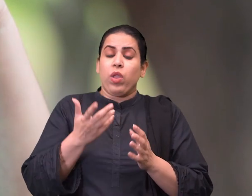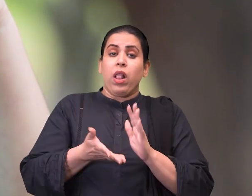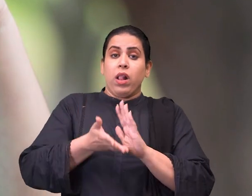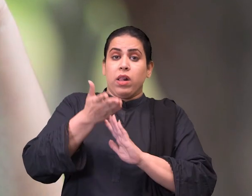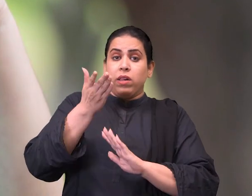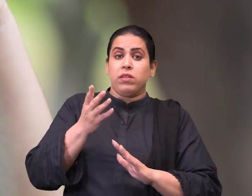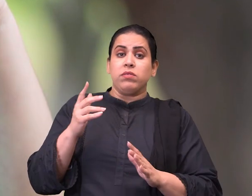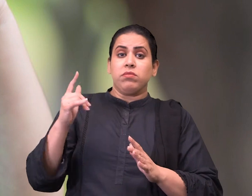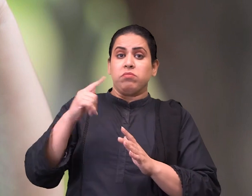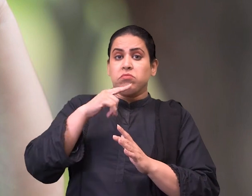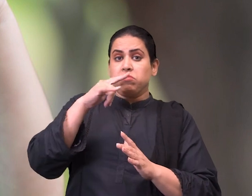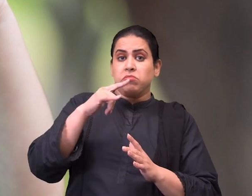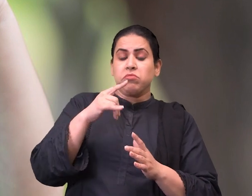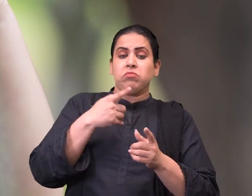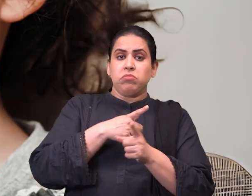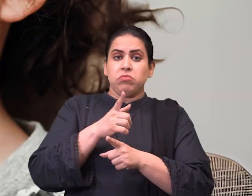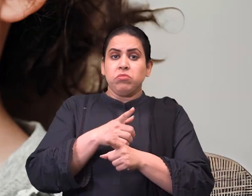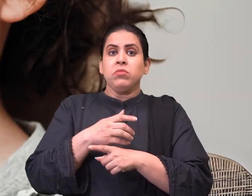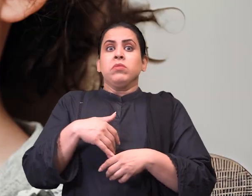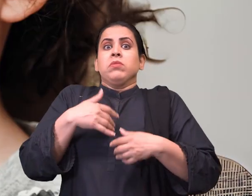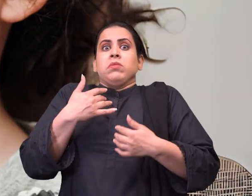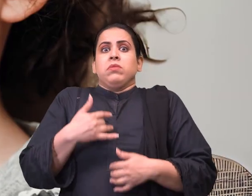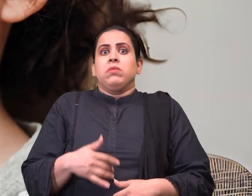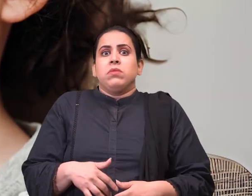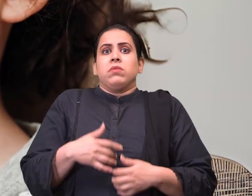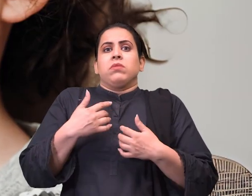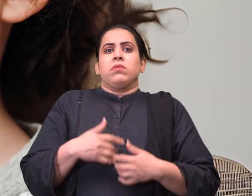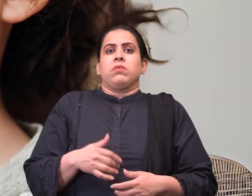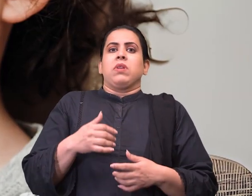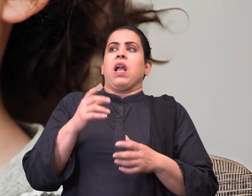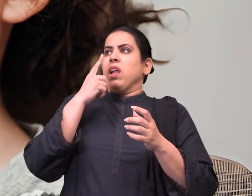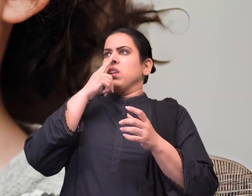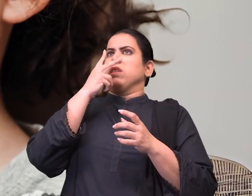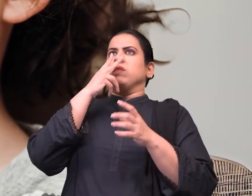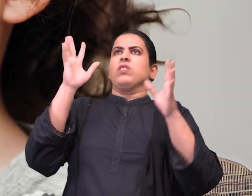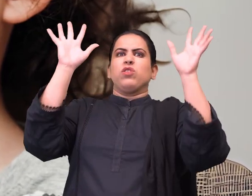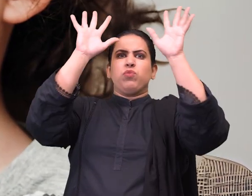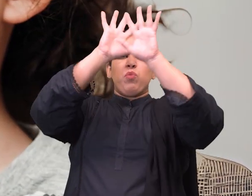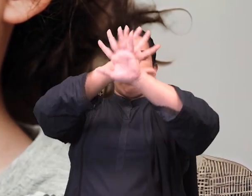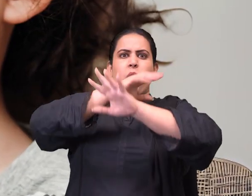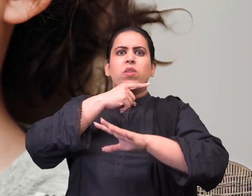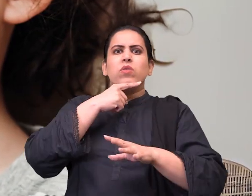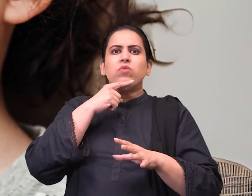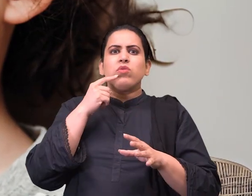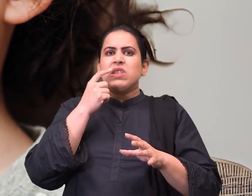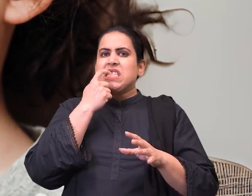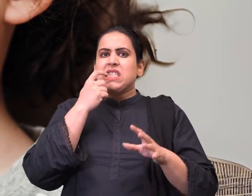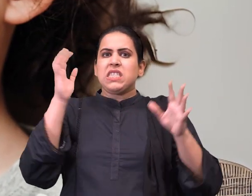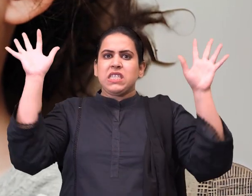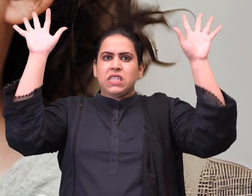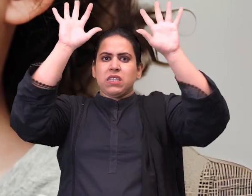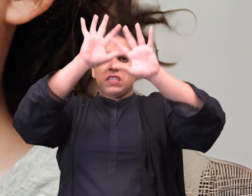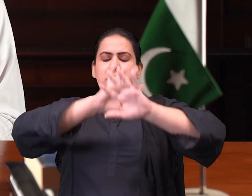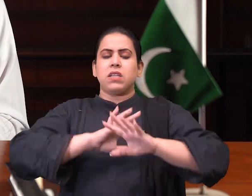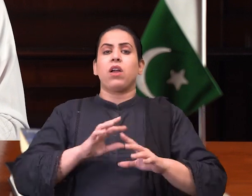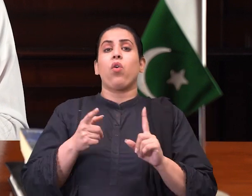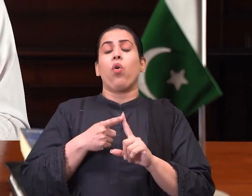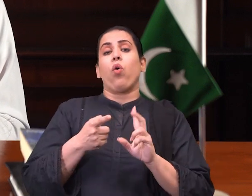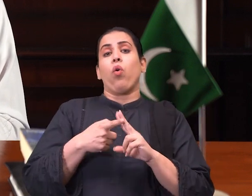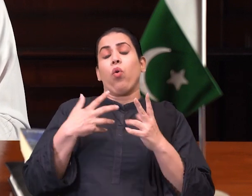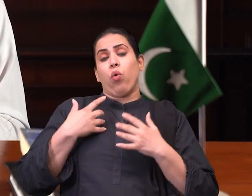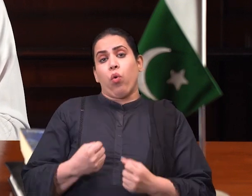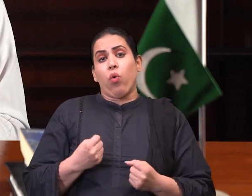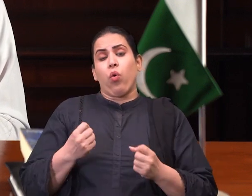time outdoors are largely prone to obtaining asthma due to the smog. This is because their lungs are still